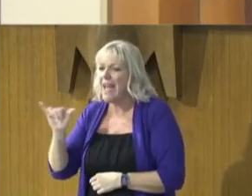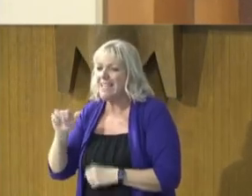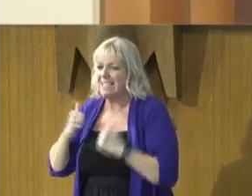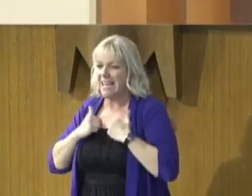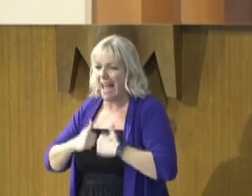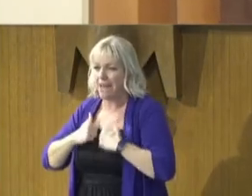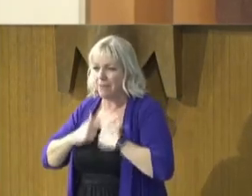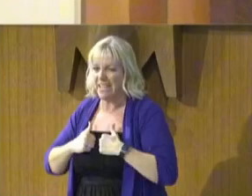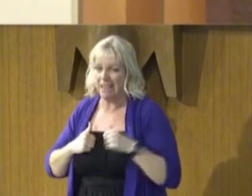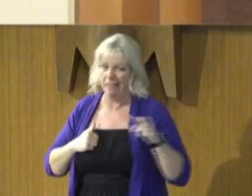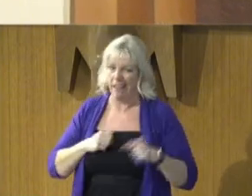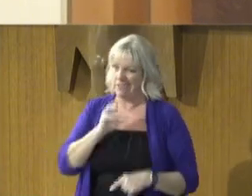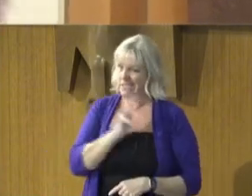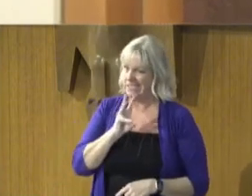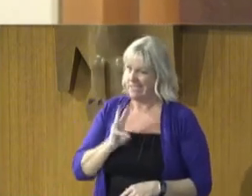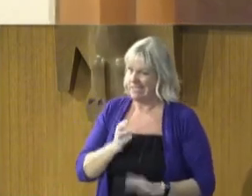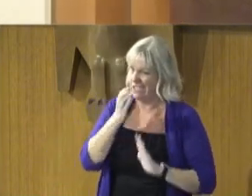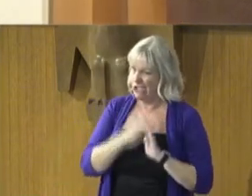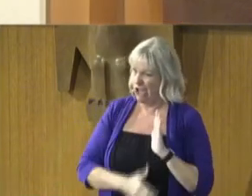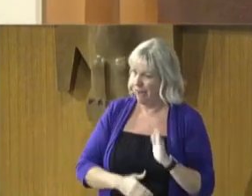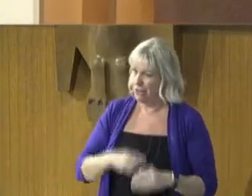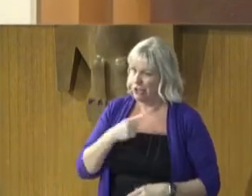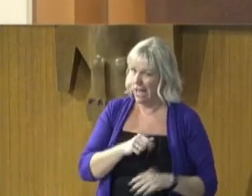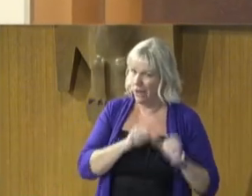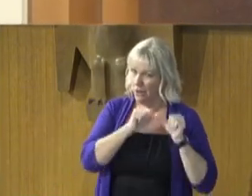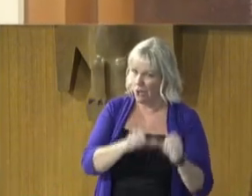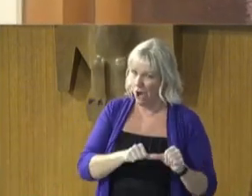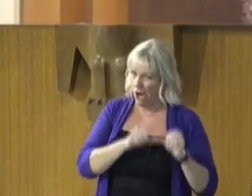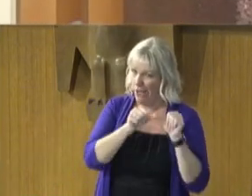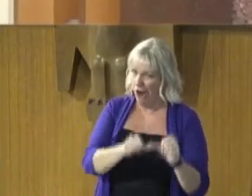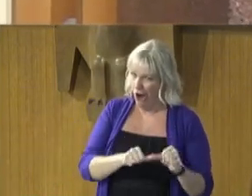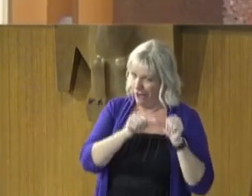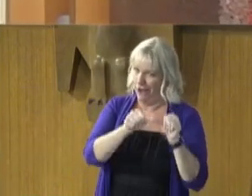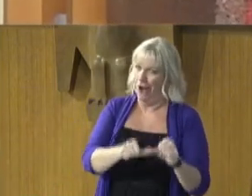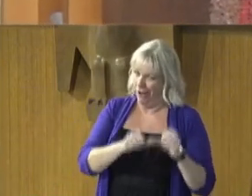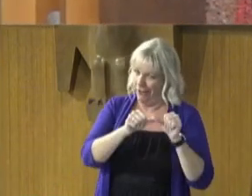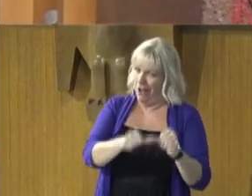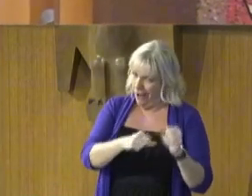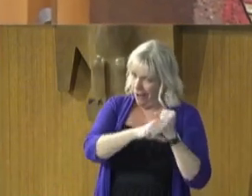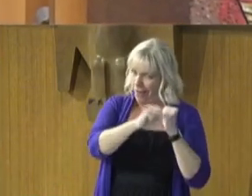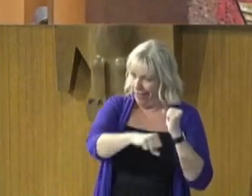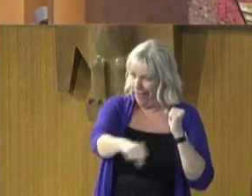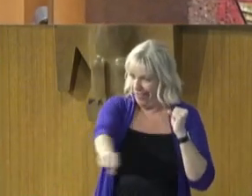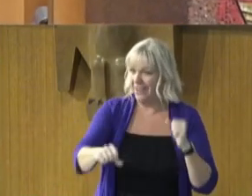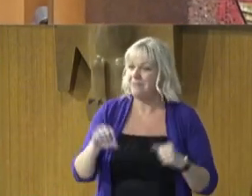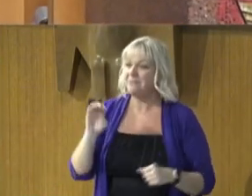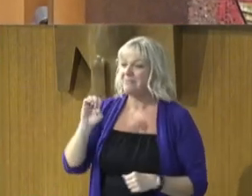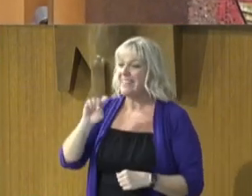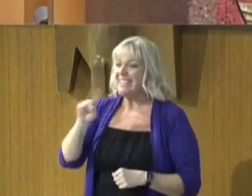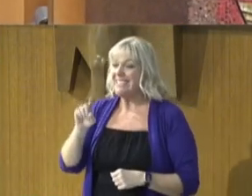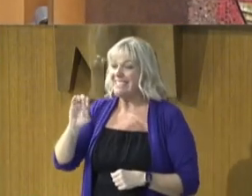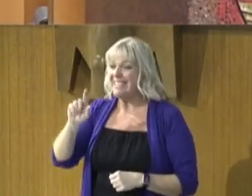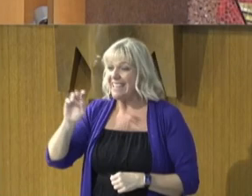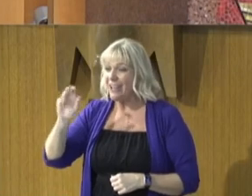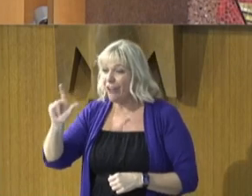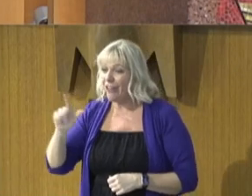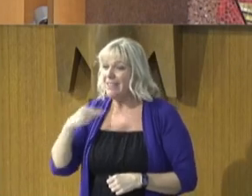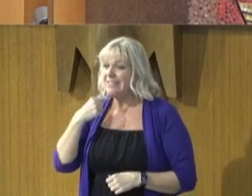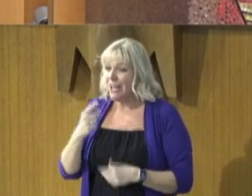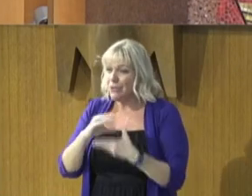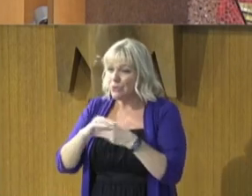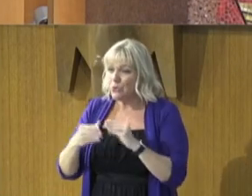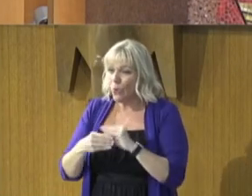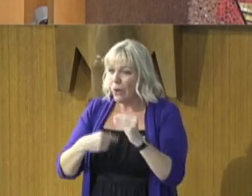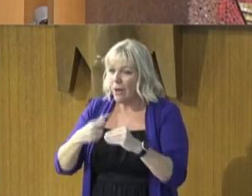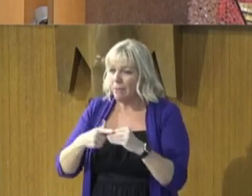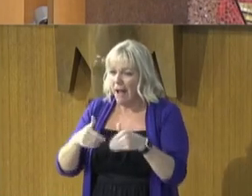66 chapters, the book just goes on and never ends. Ezekiel tells the story of a graveyard